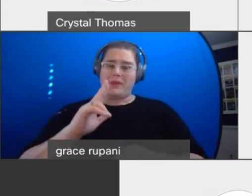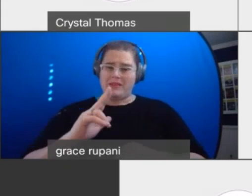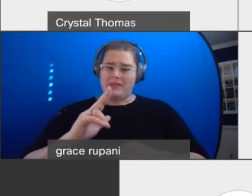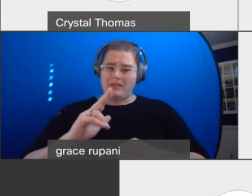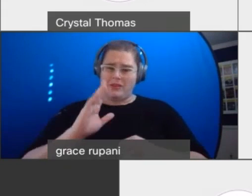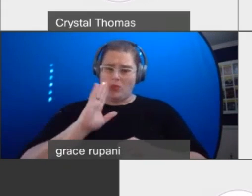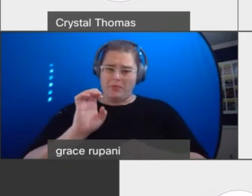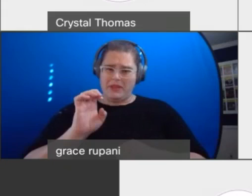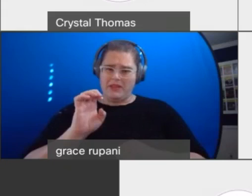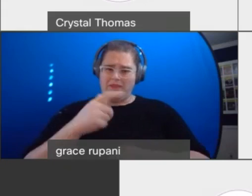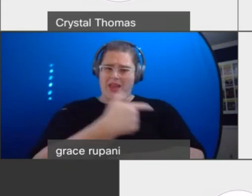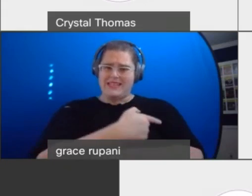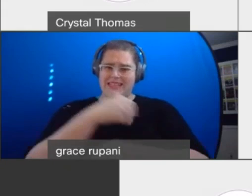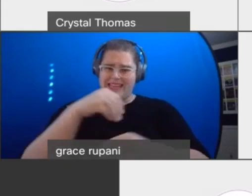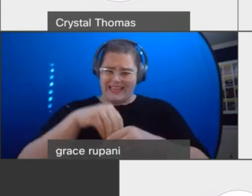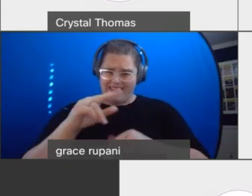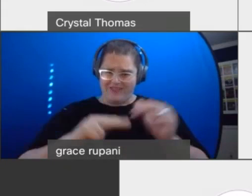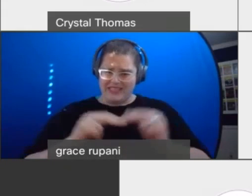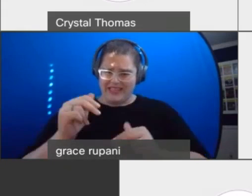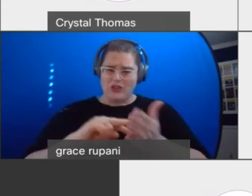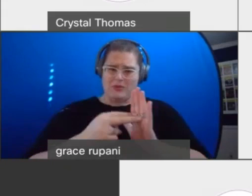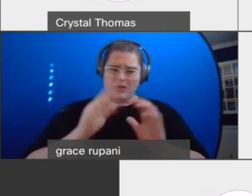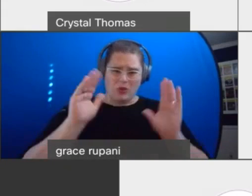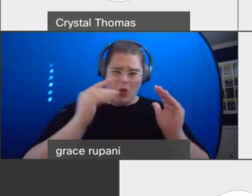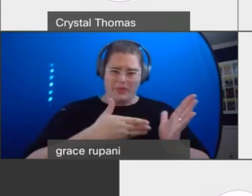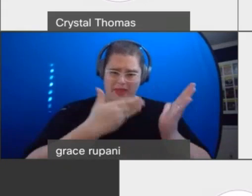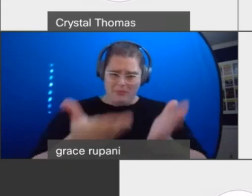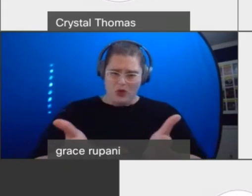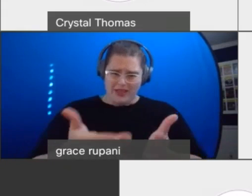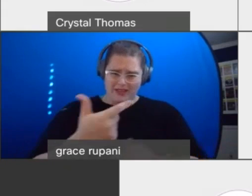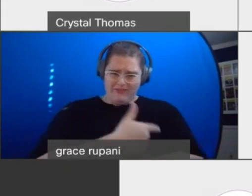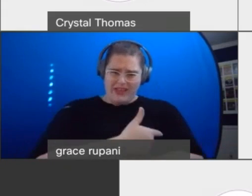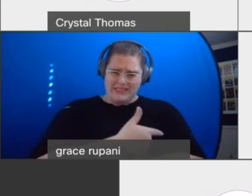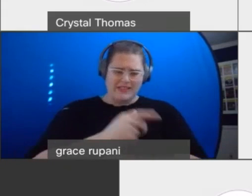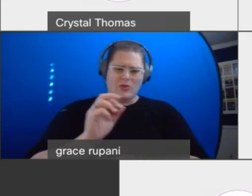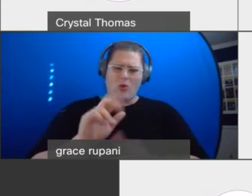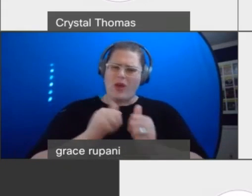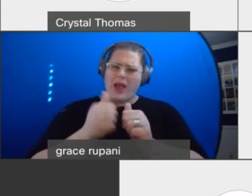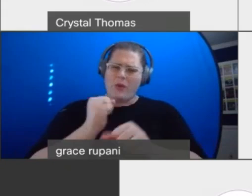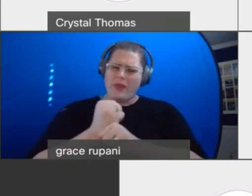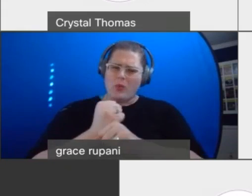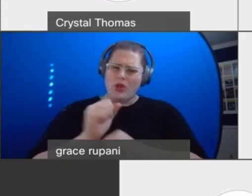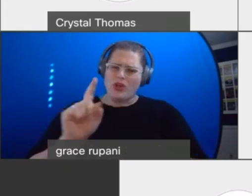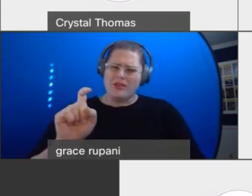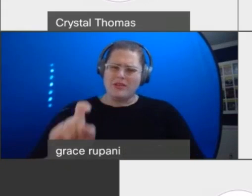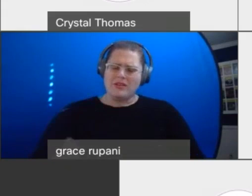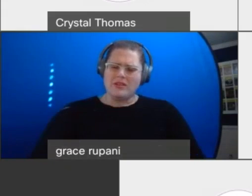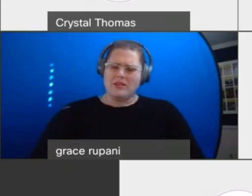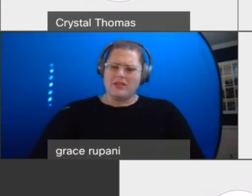go to the facility with vaccine, or how would that work exactly?